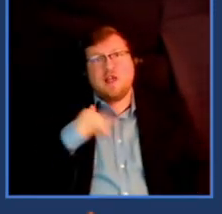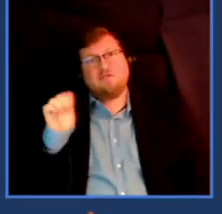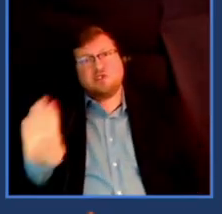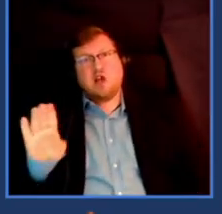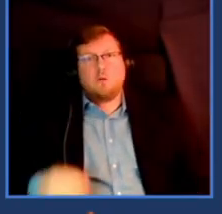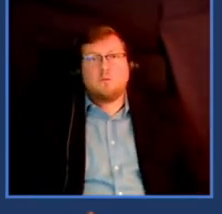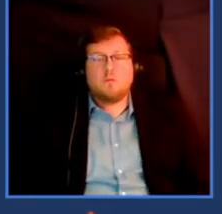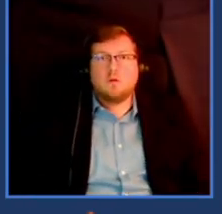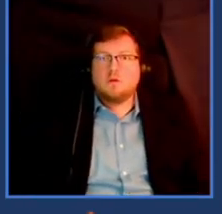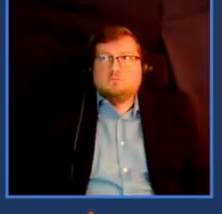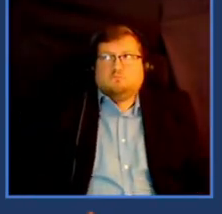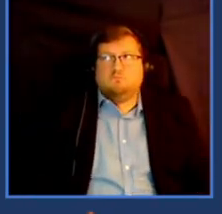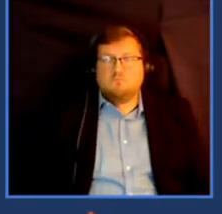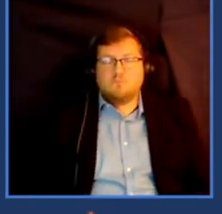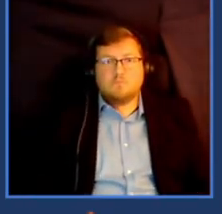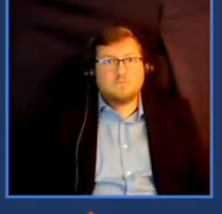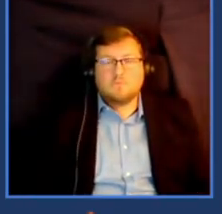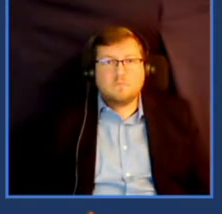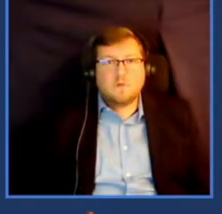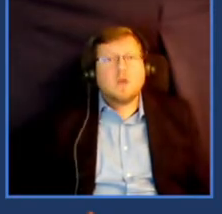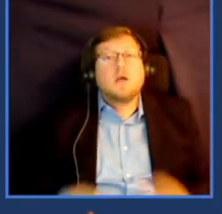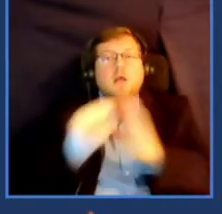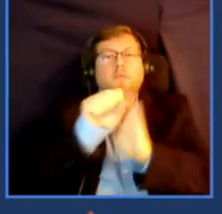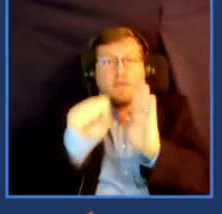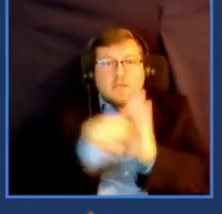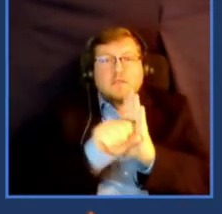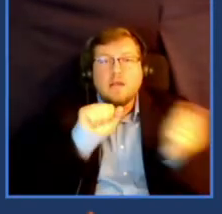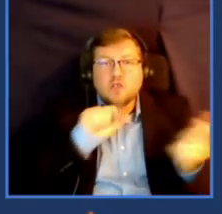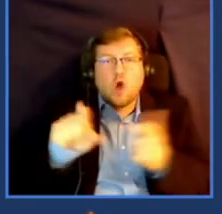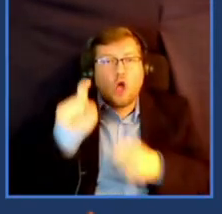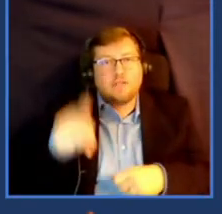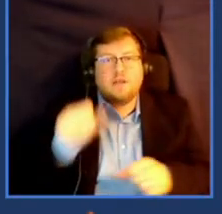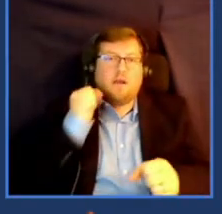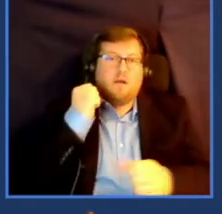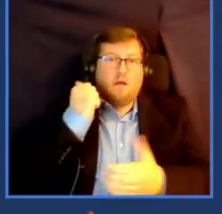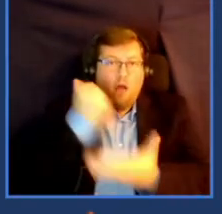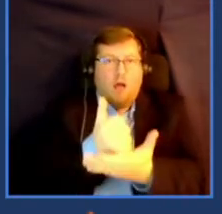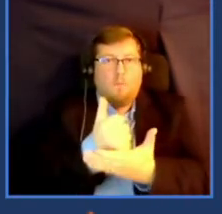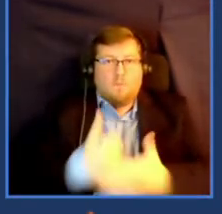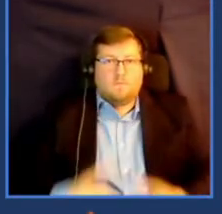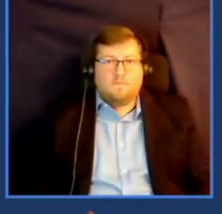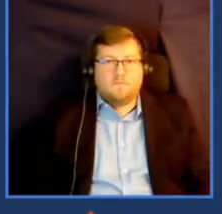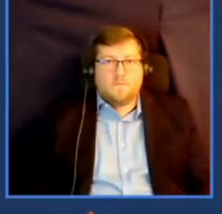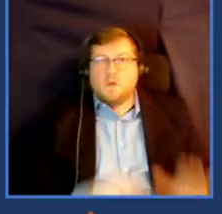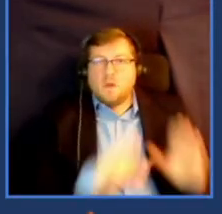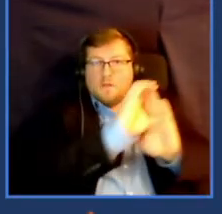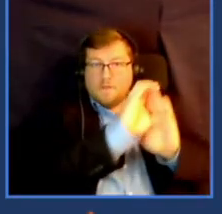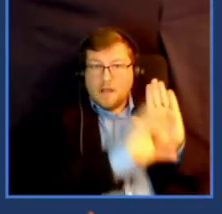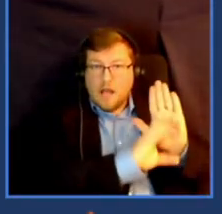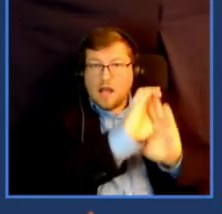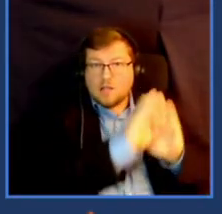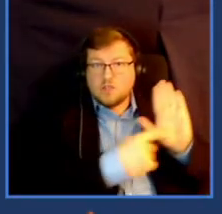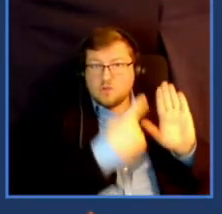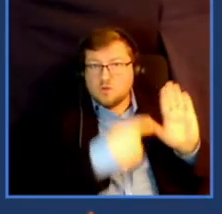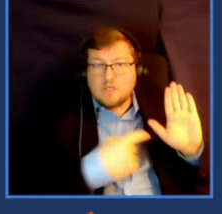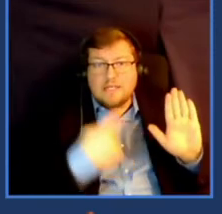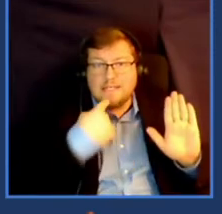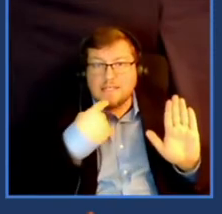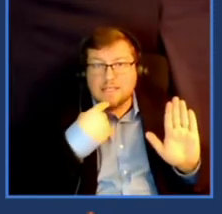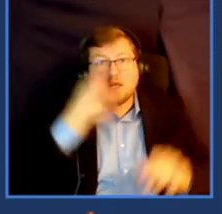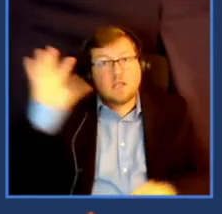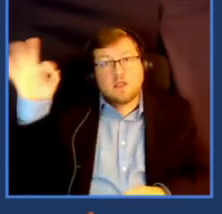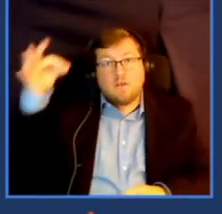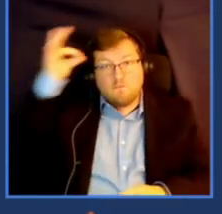the states need help. There's a reason why the Constitution said the federal government could have